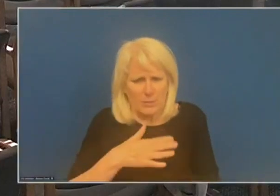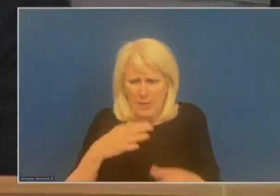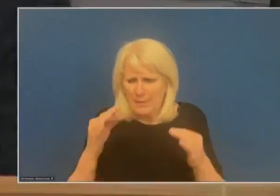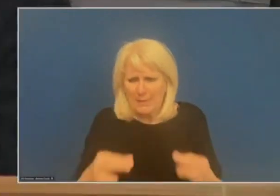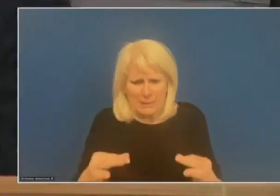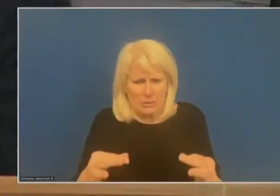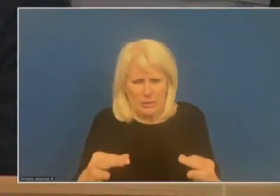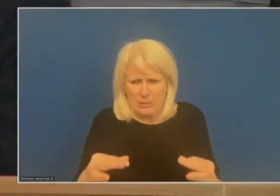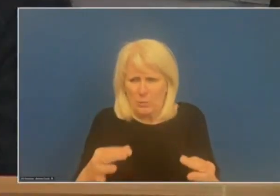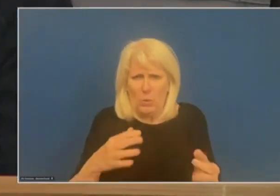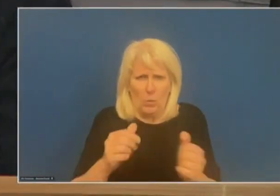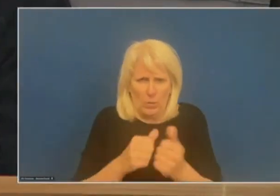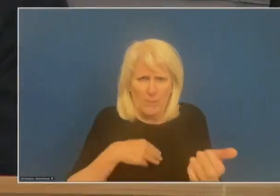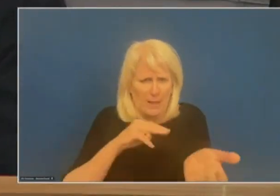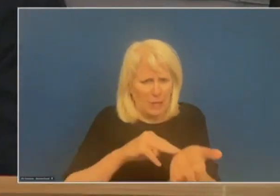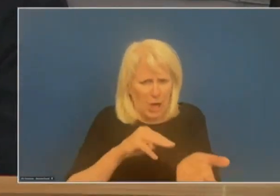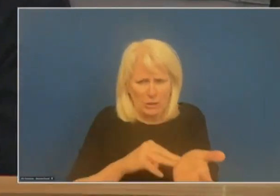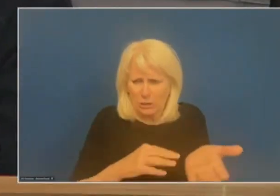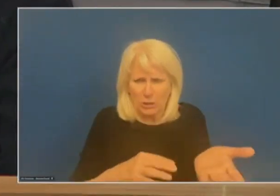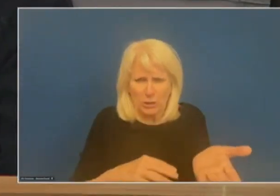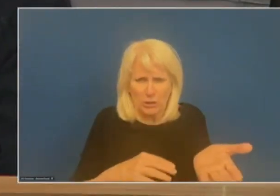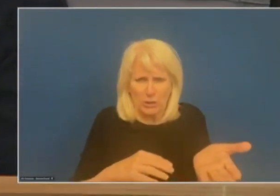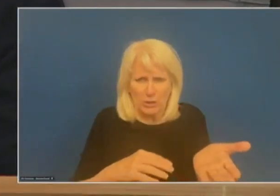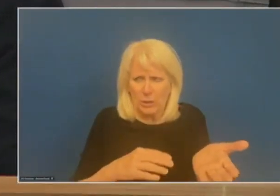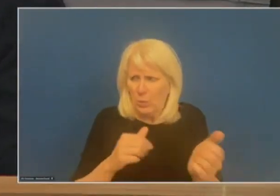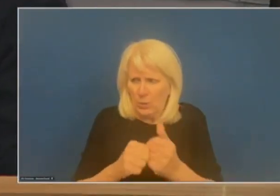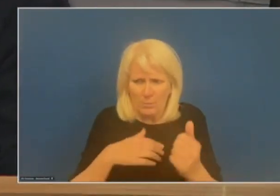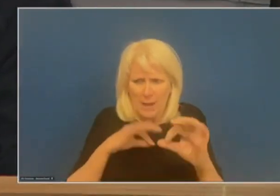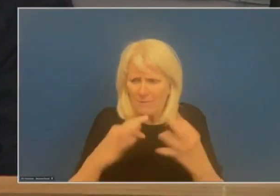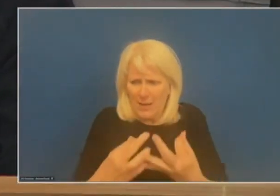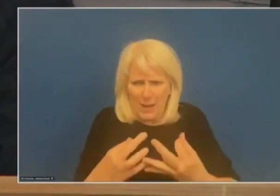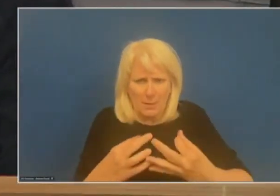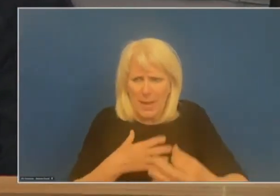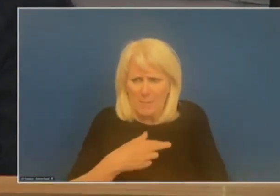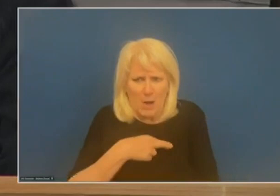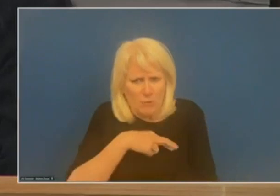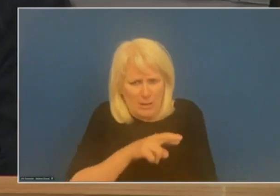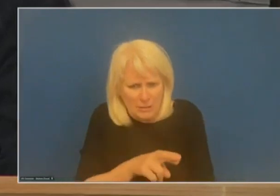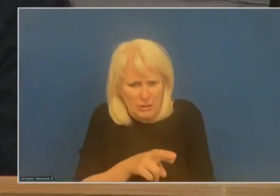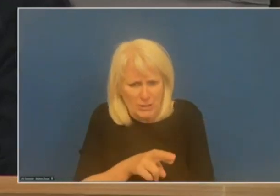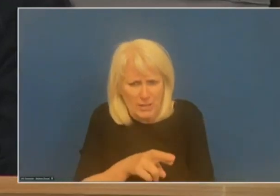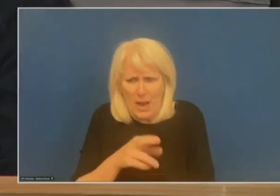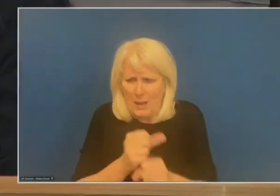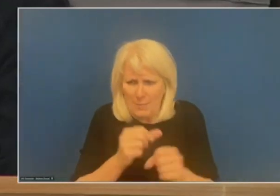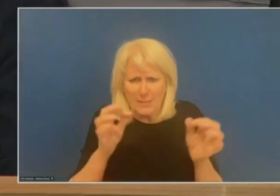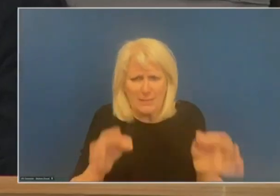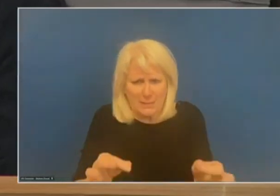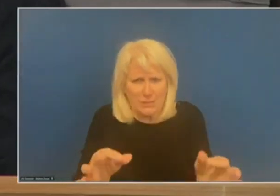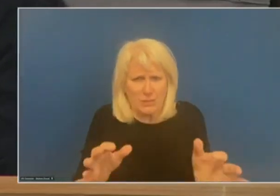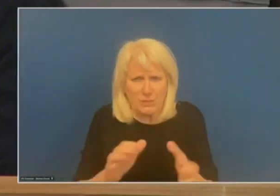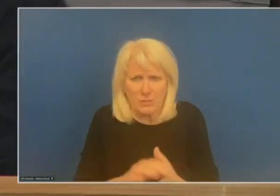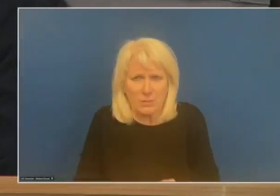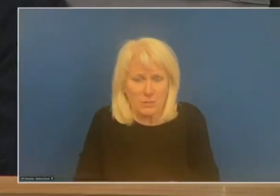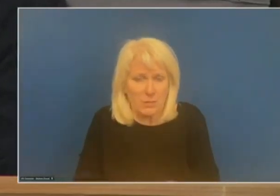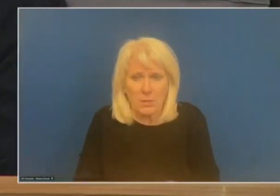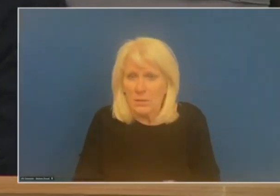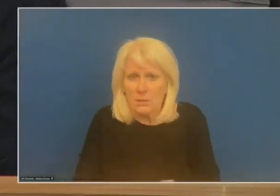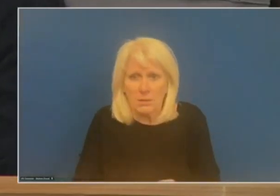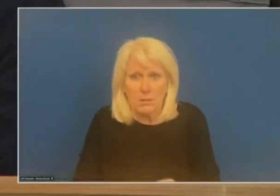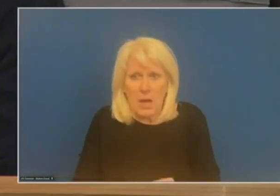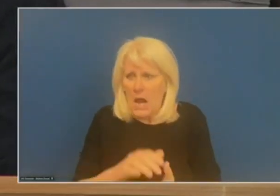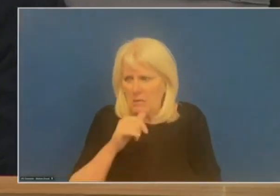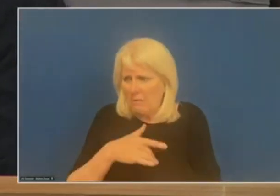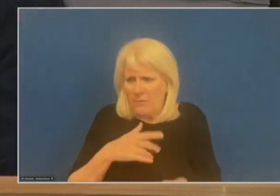my doctor, with my family, and my religion that I made those decisions. I was never rushed, and